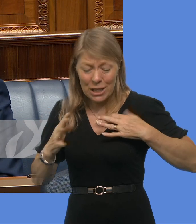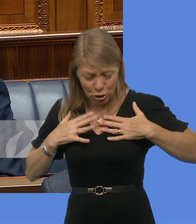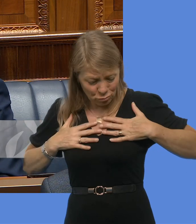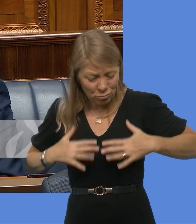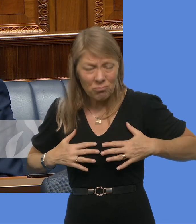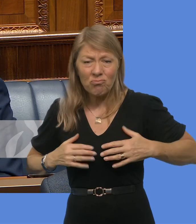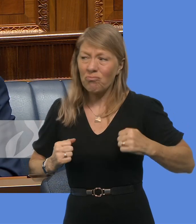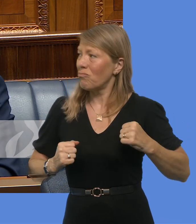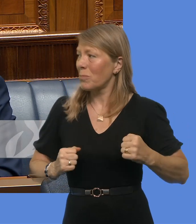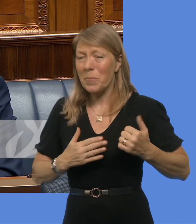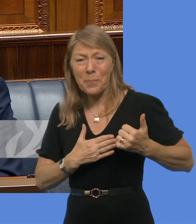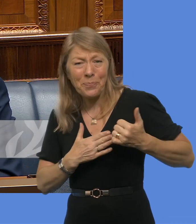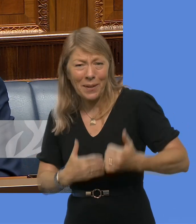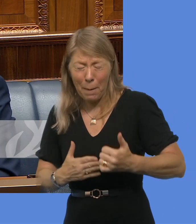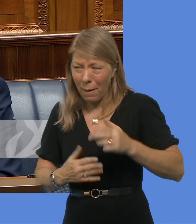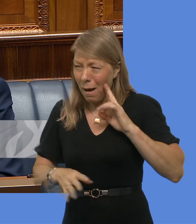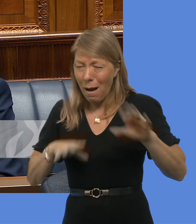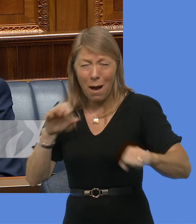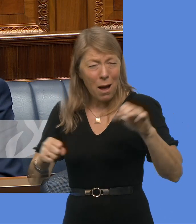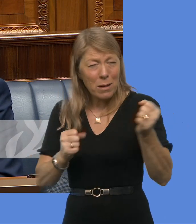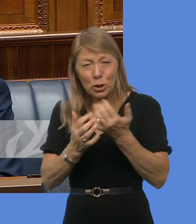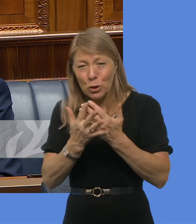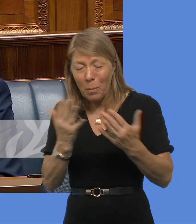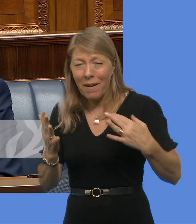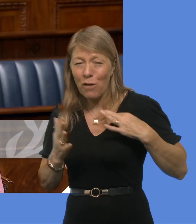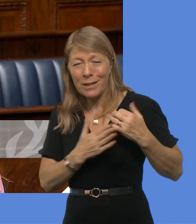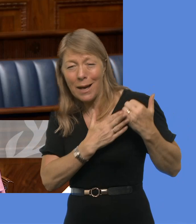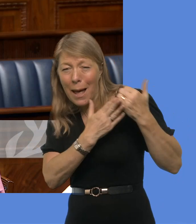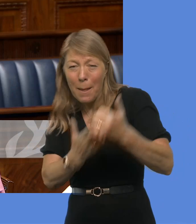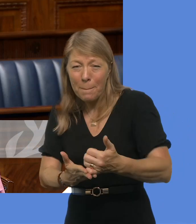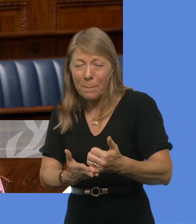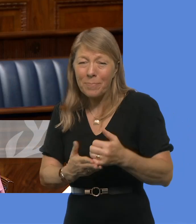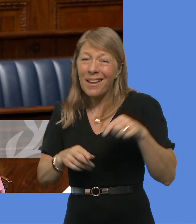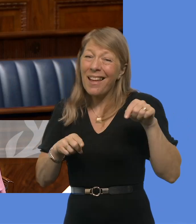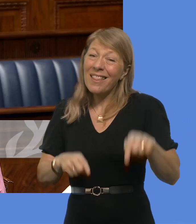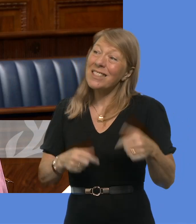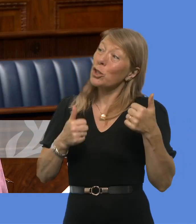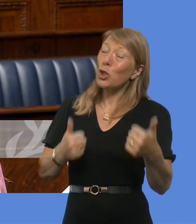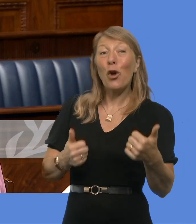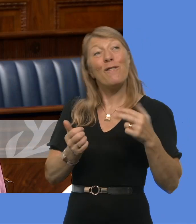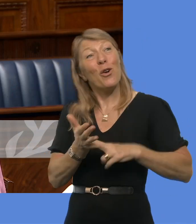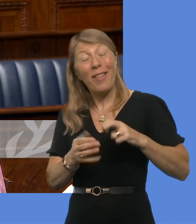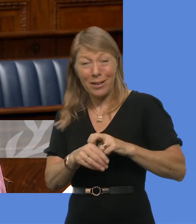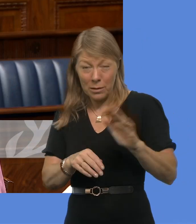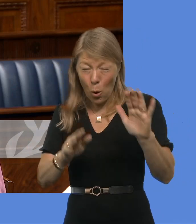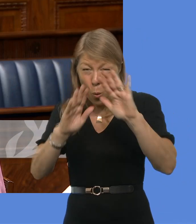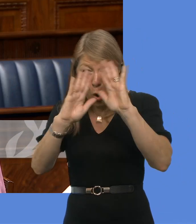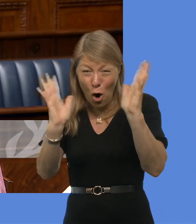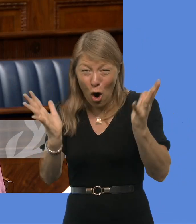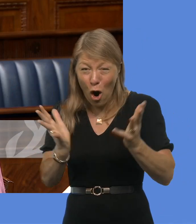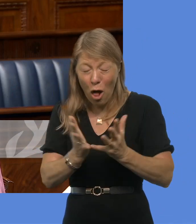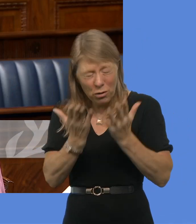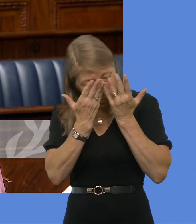as you said, not just a Northern Ireland event, but a world-class event. Absolutely fantastic. Thousands and thousands